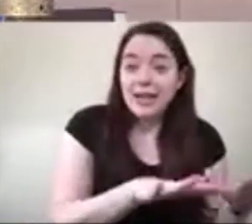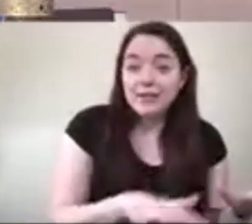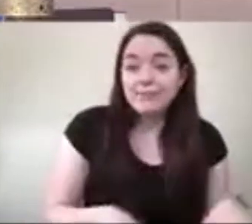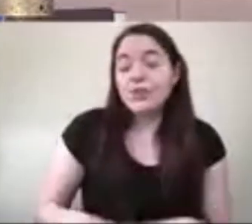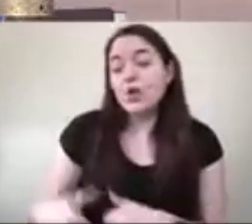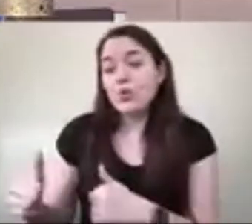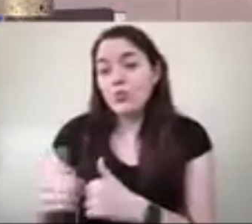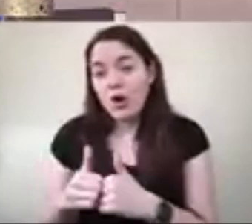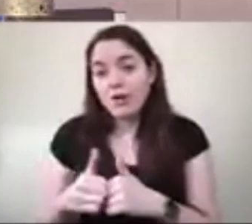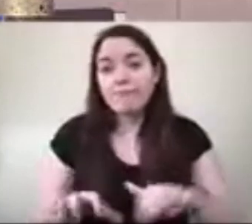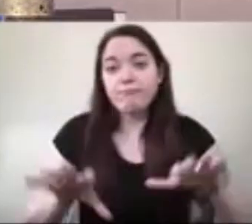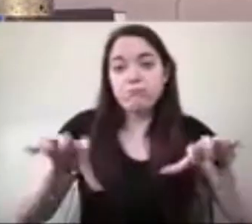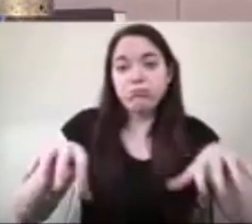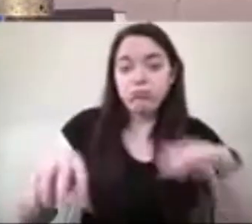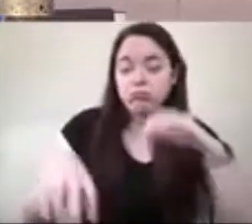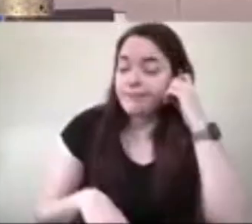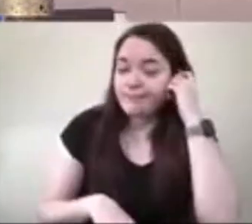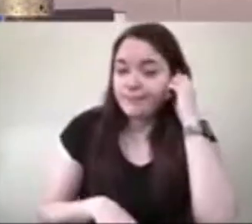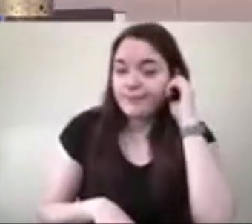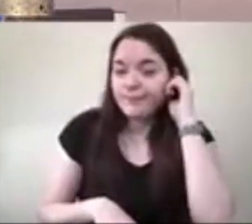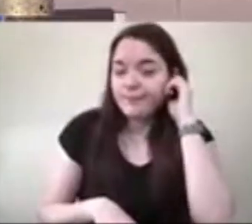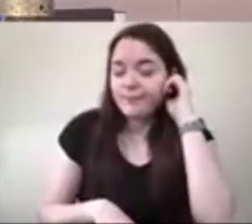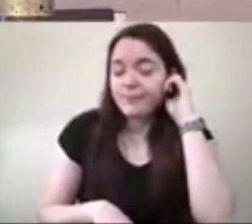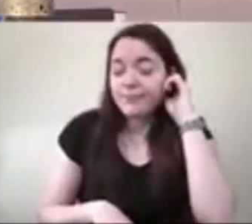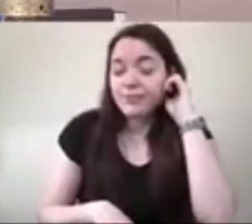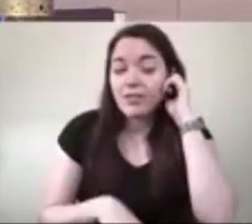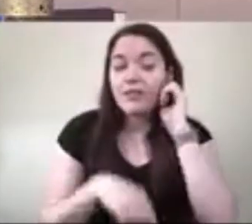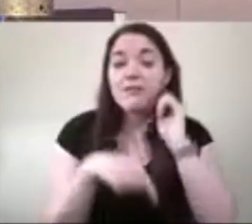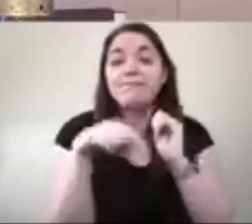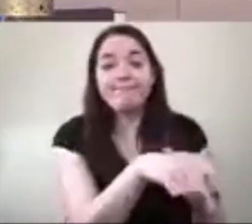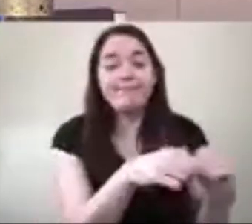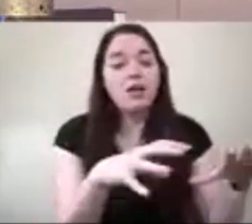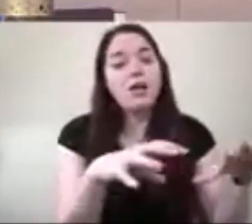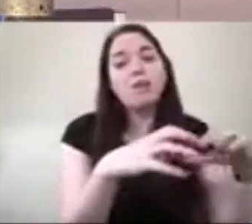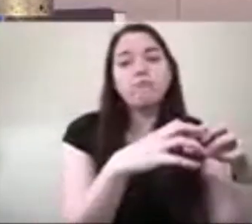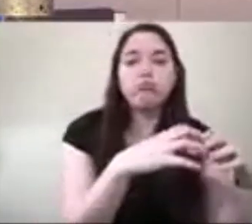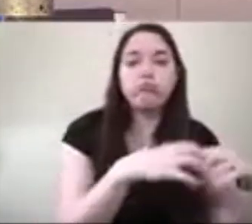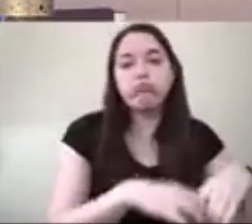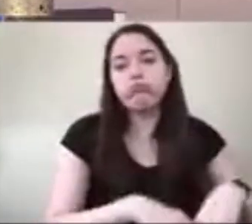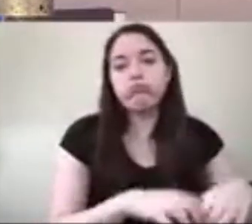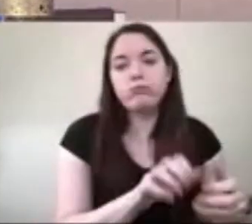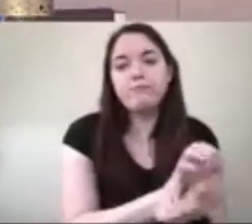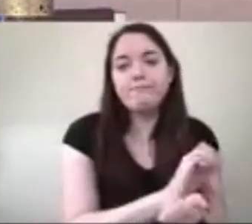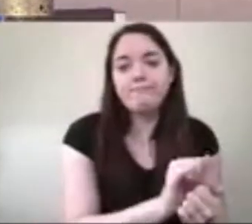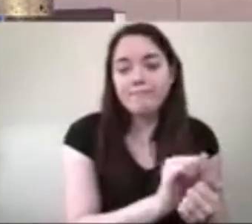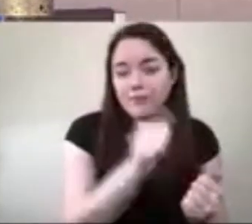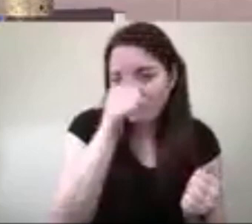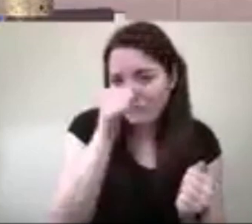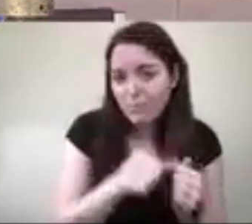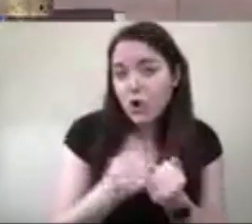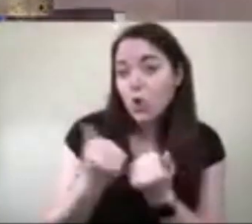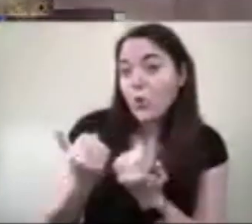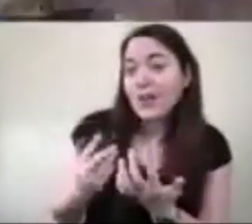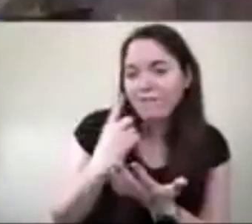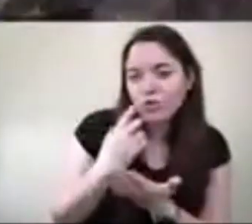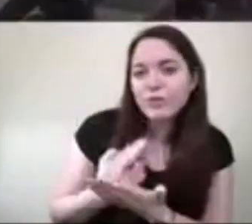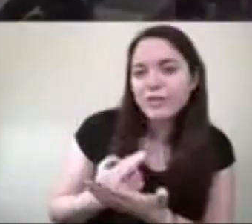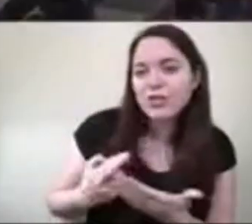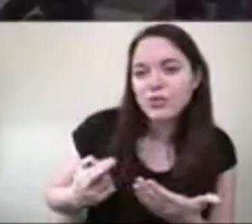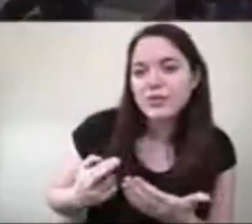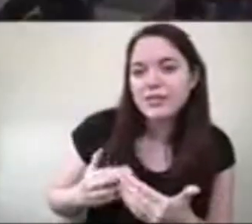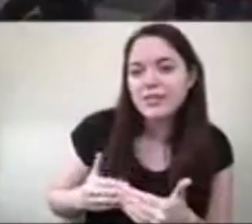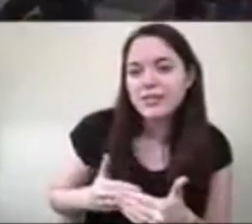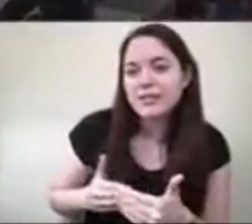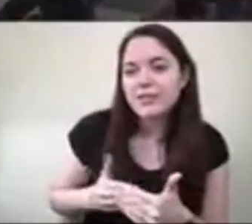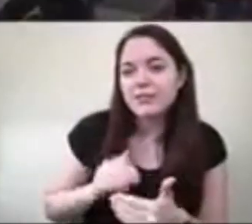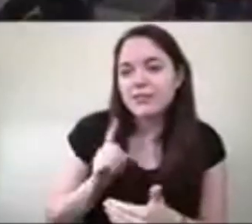on sand is blown away very easily. Again, this goes back to the waiting and the resourcing that Jesus is talking about a little bit earlier. The other